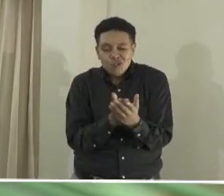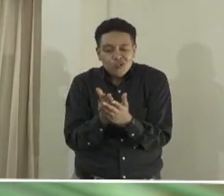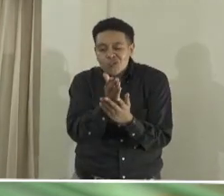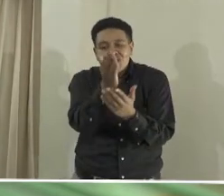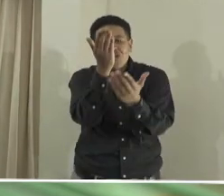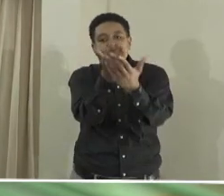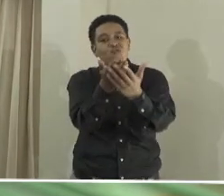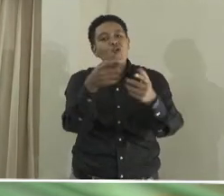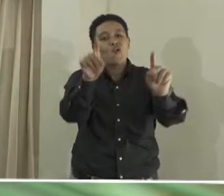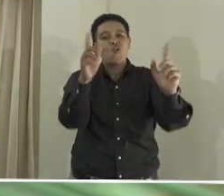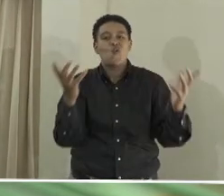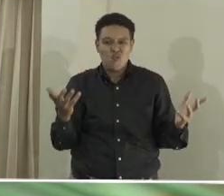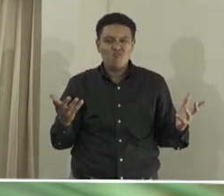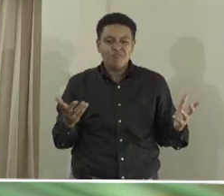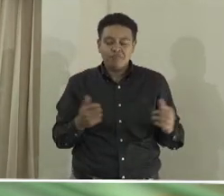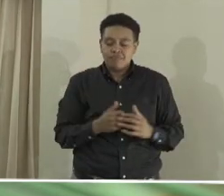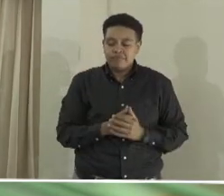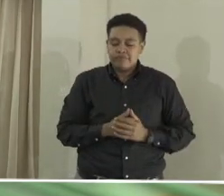you go.